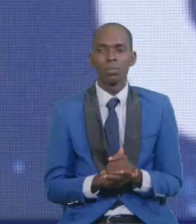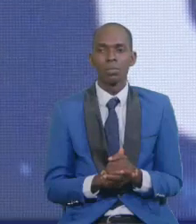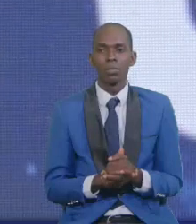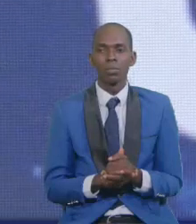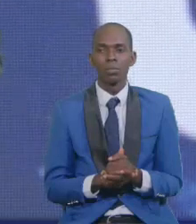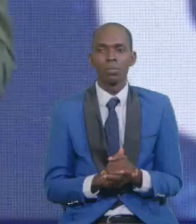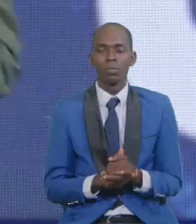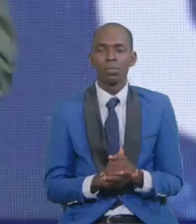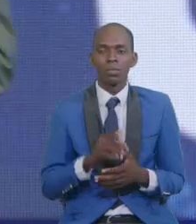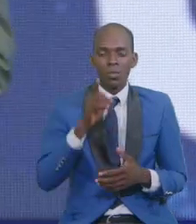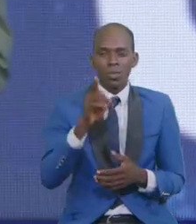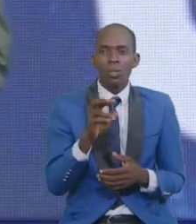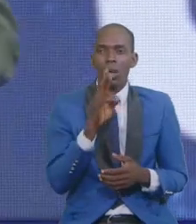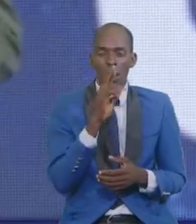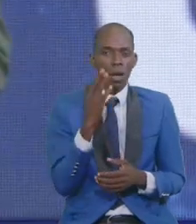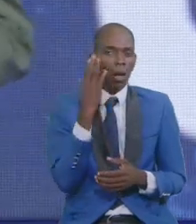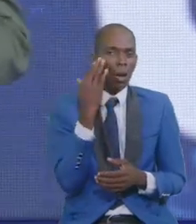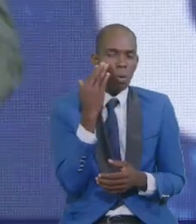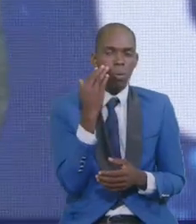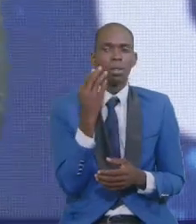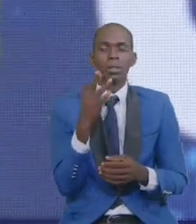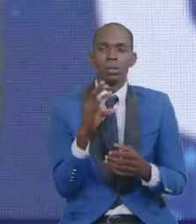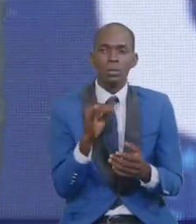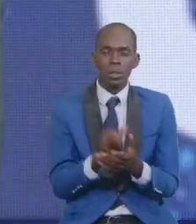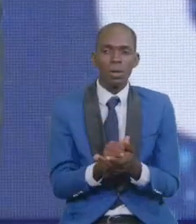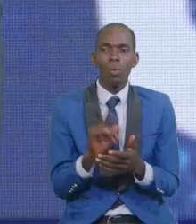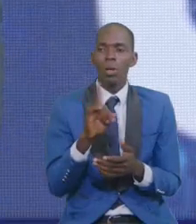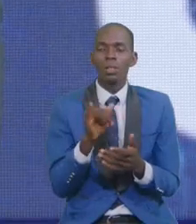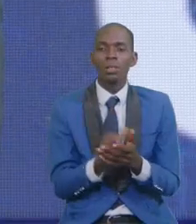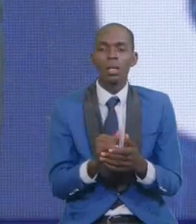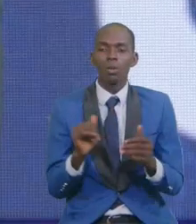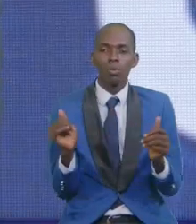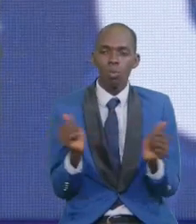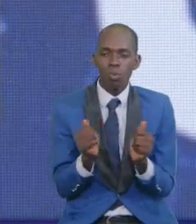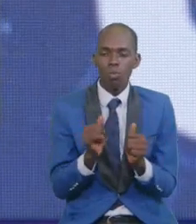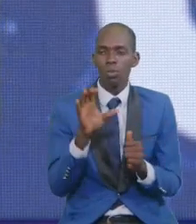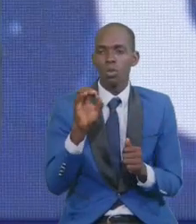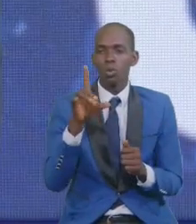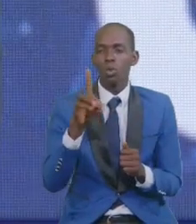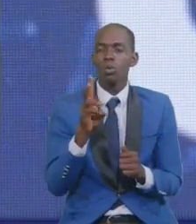You're conscious where that cold water has gone.